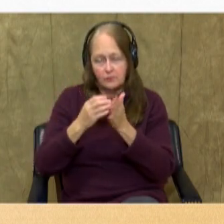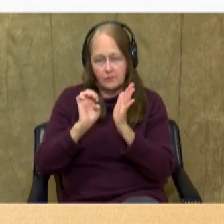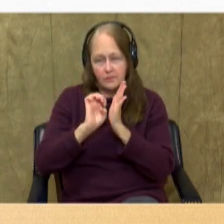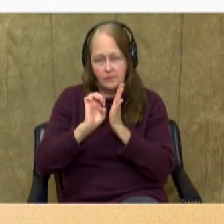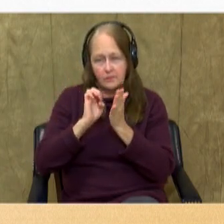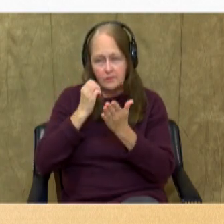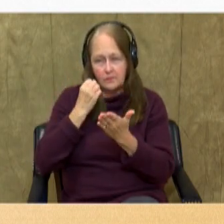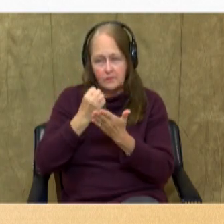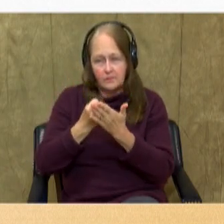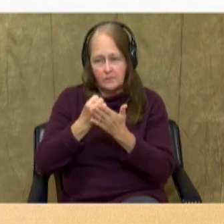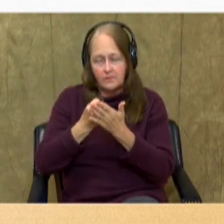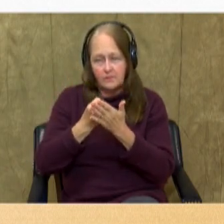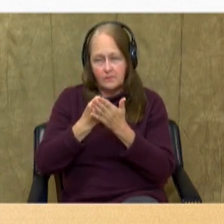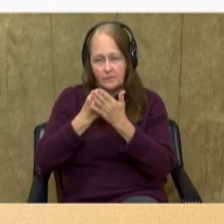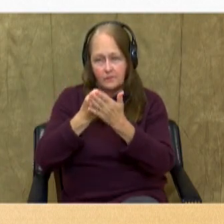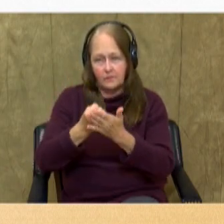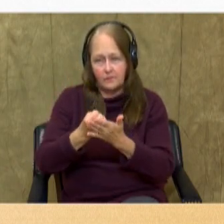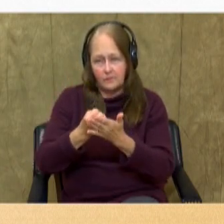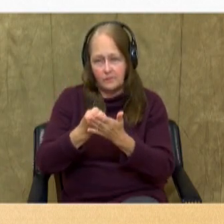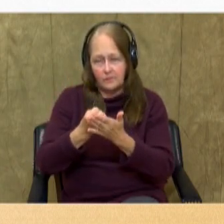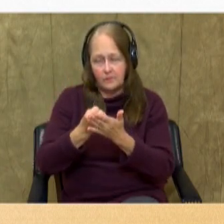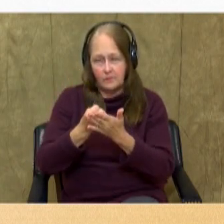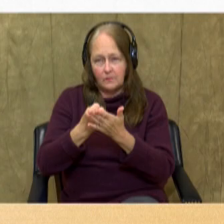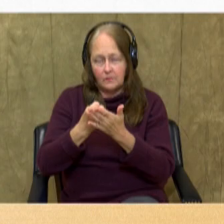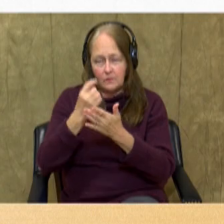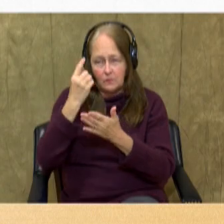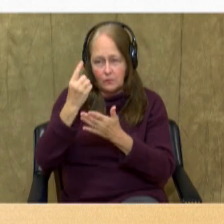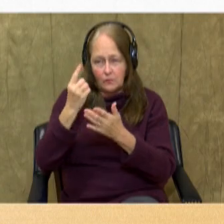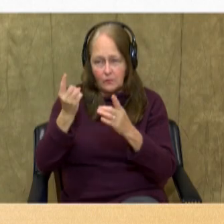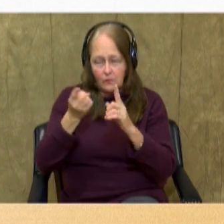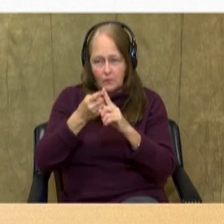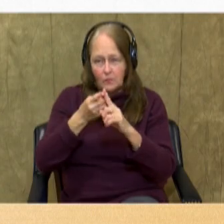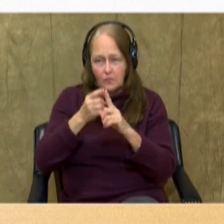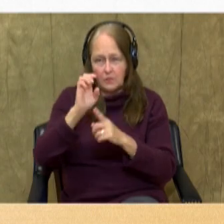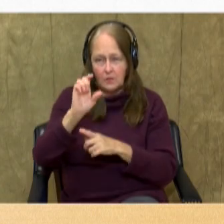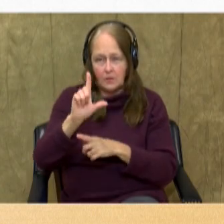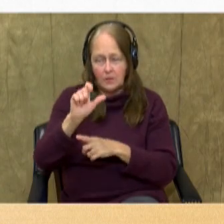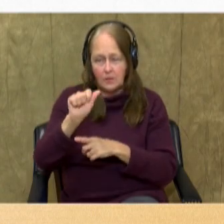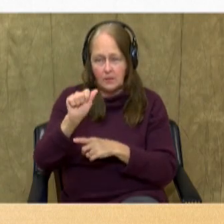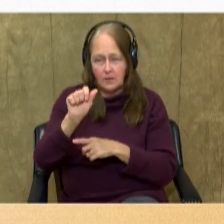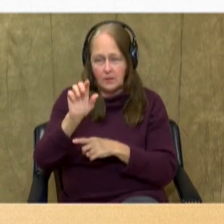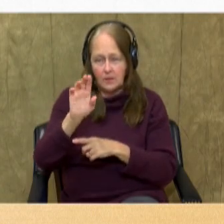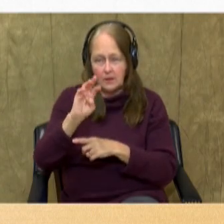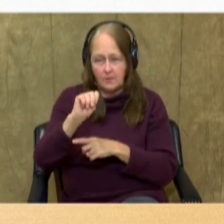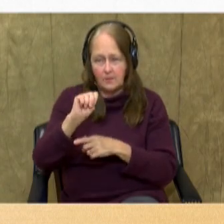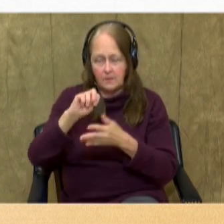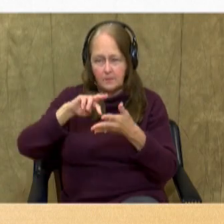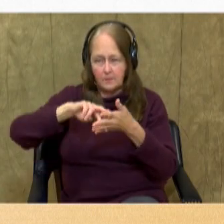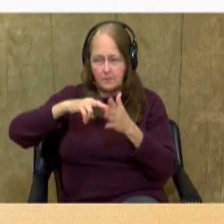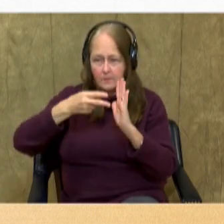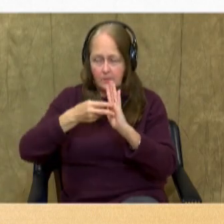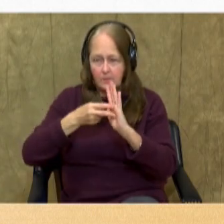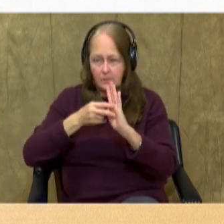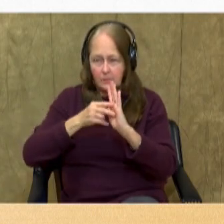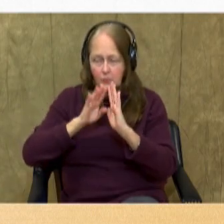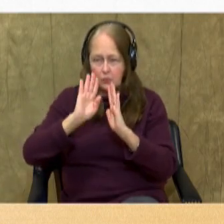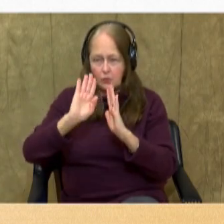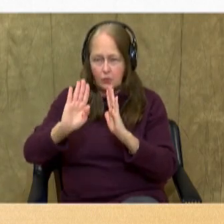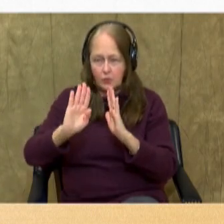Here are some things we need to know before we dig in. First of all, what is a claim? Well, it is your